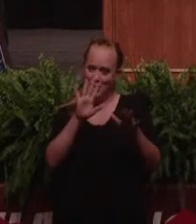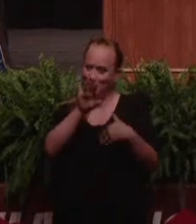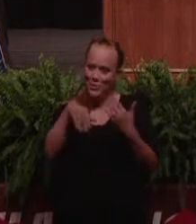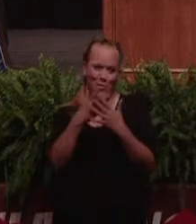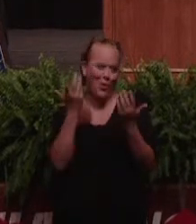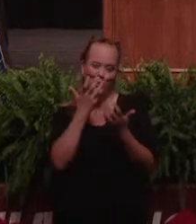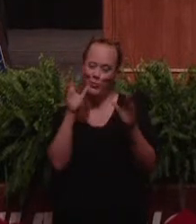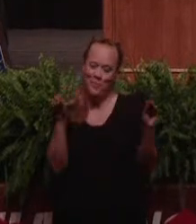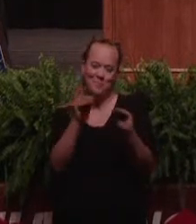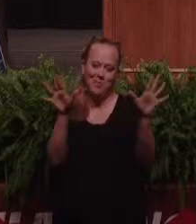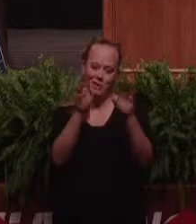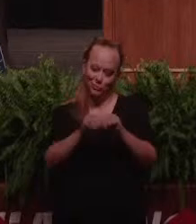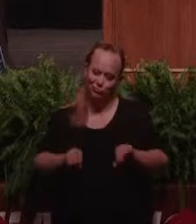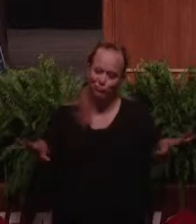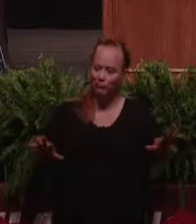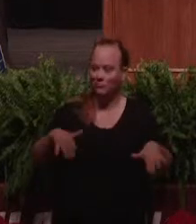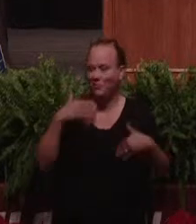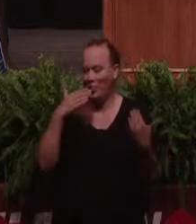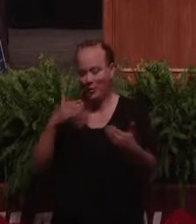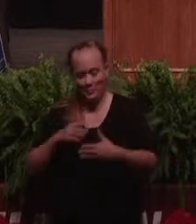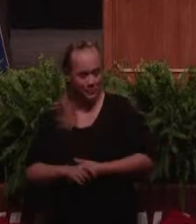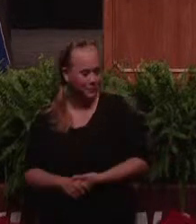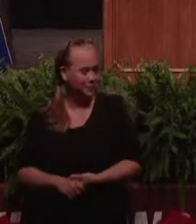very magical. Thank you.